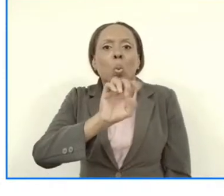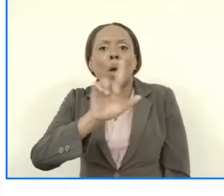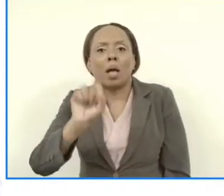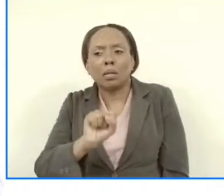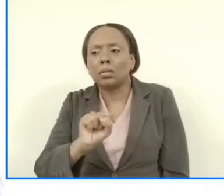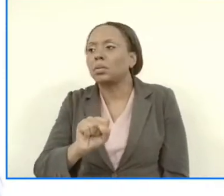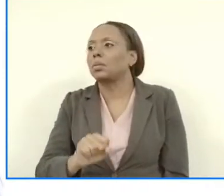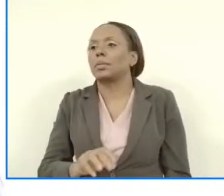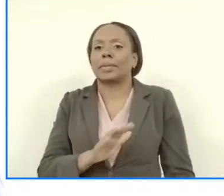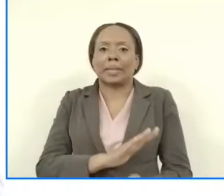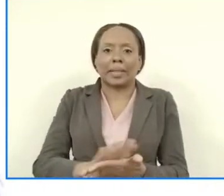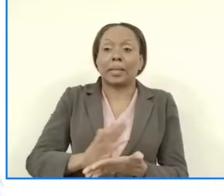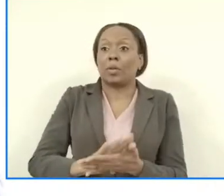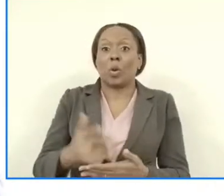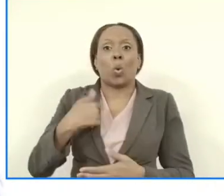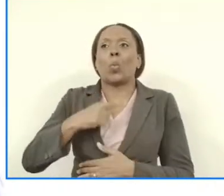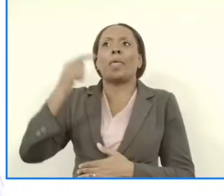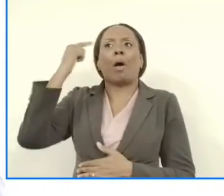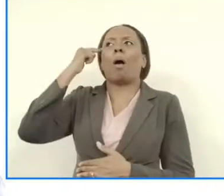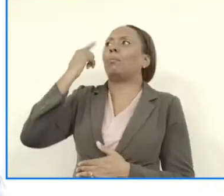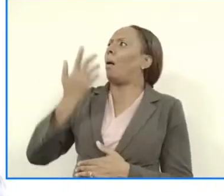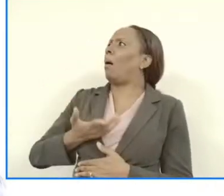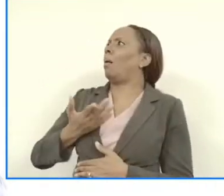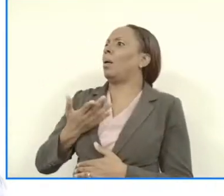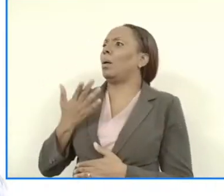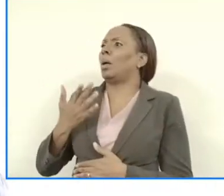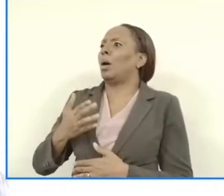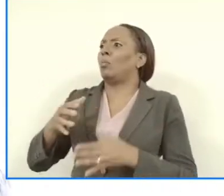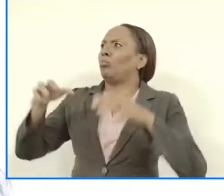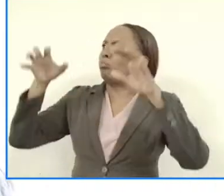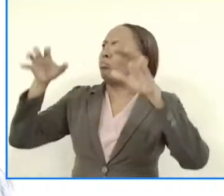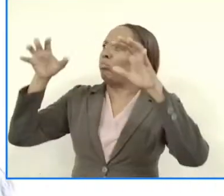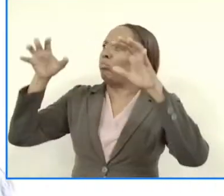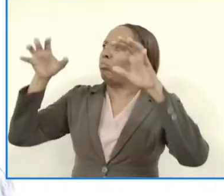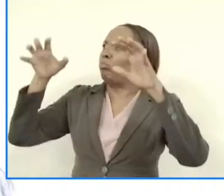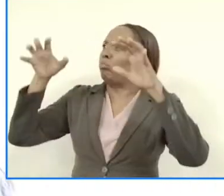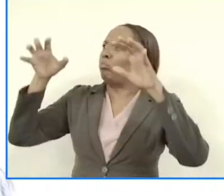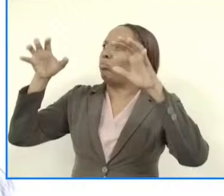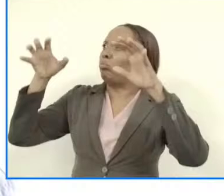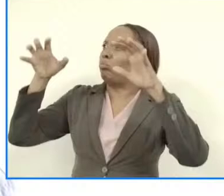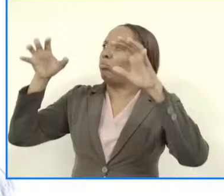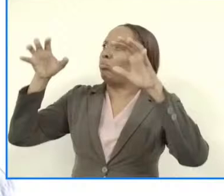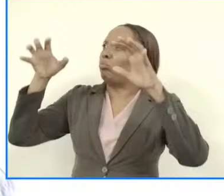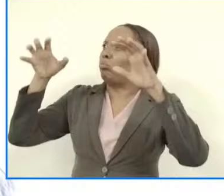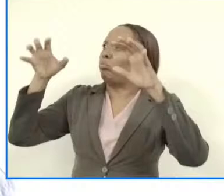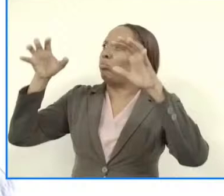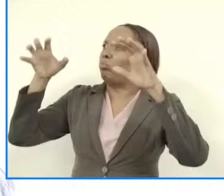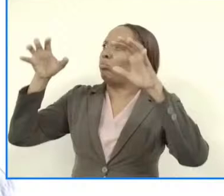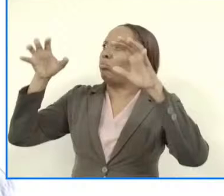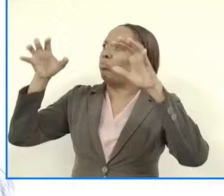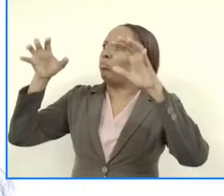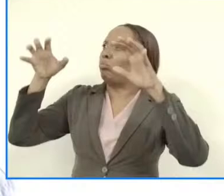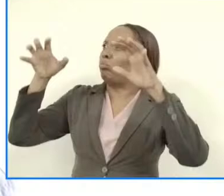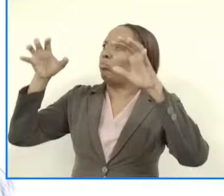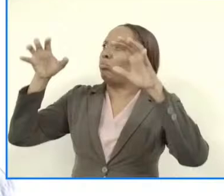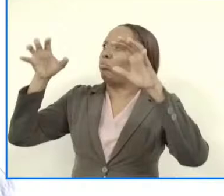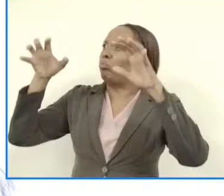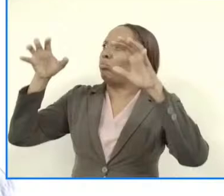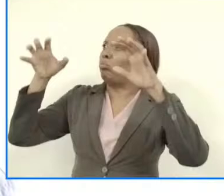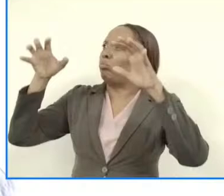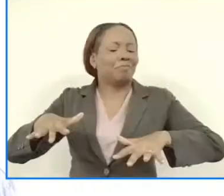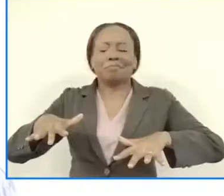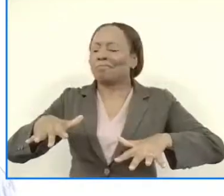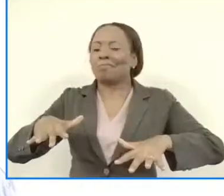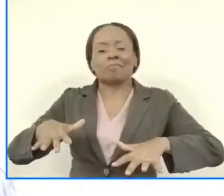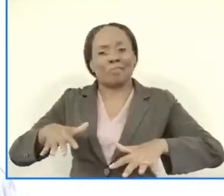of rain that we got did not. And in many cases, it was due to the sterling work done by the drainage division and those other